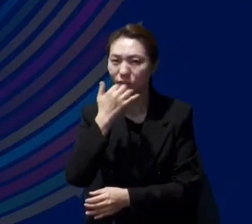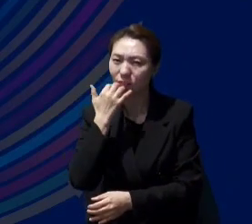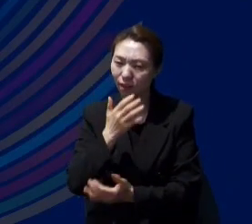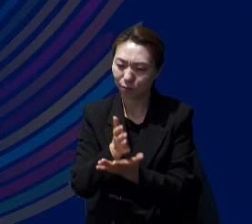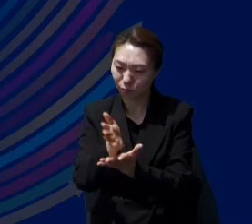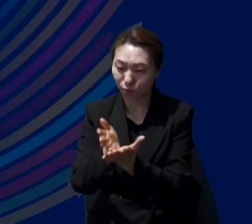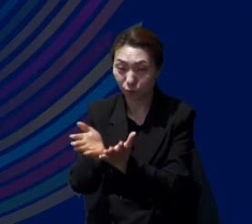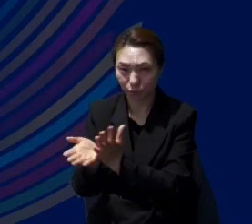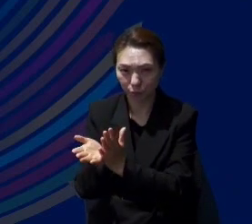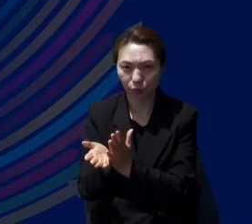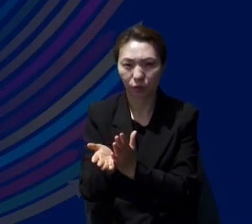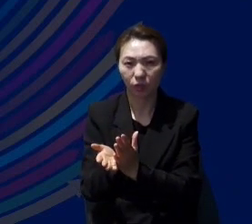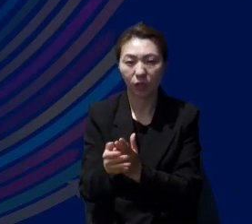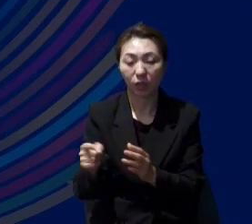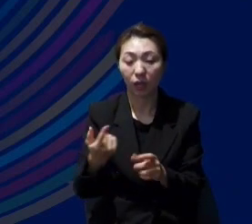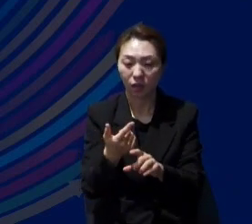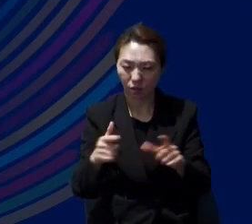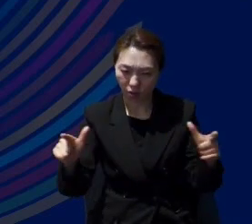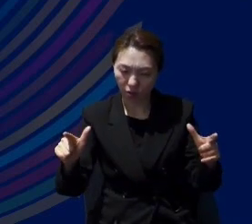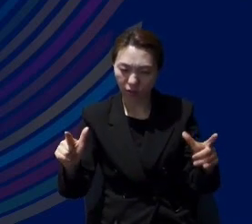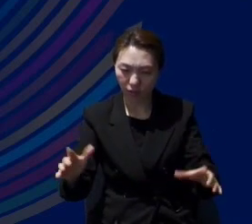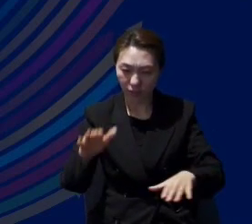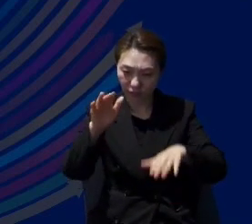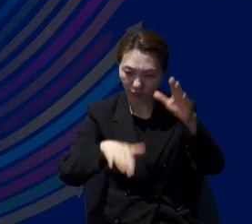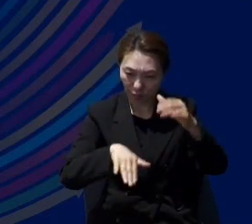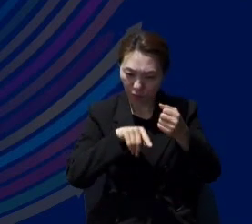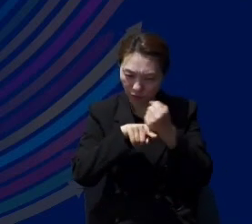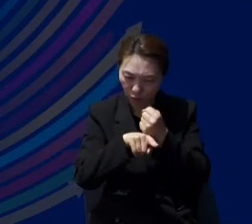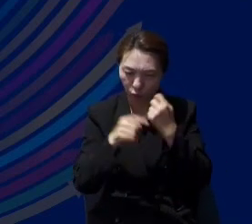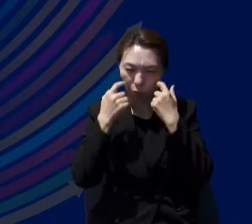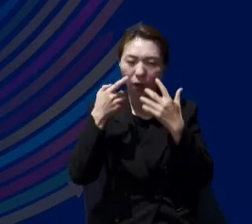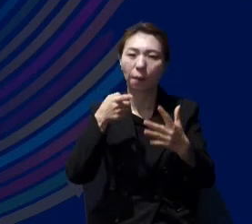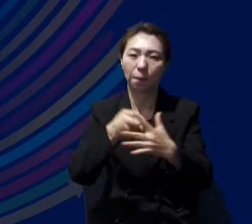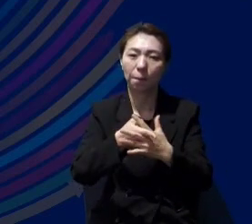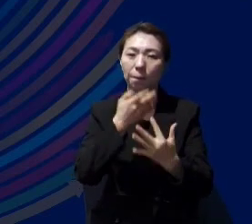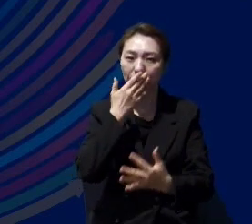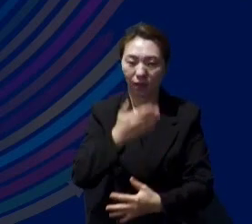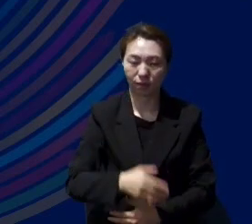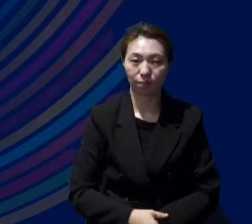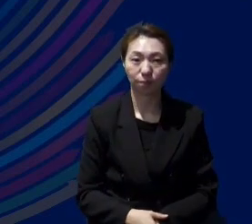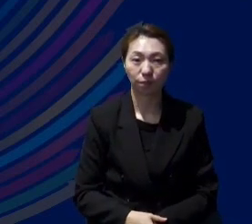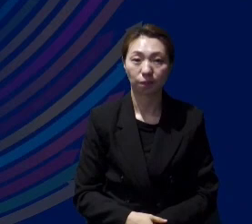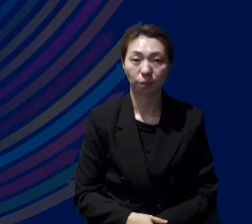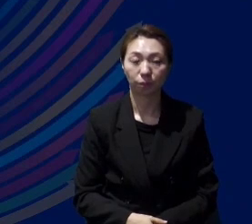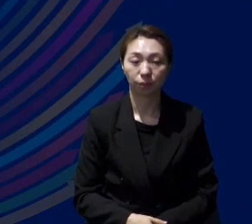I'm not going to talk a ton about methods, but I do want to describe the data sources that we